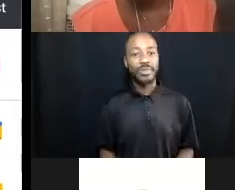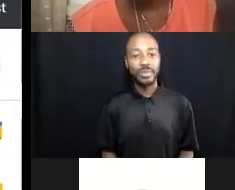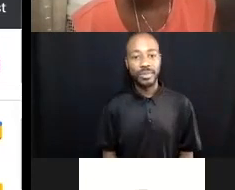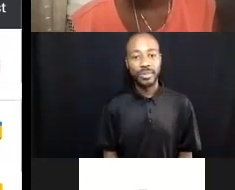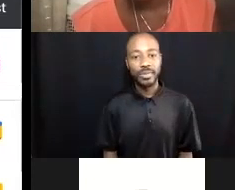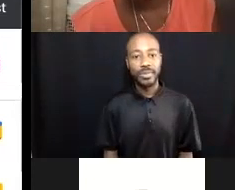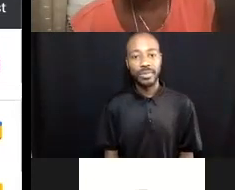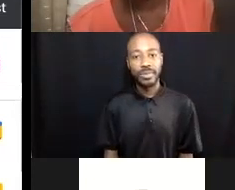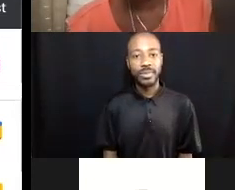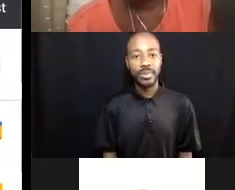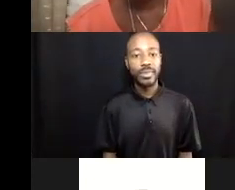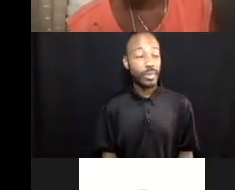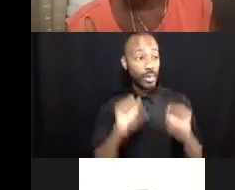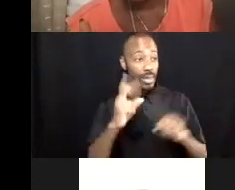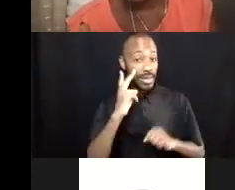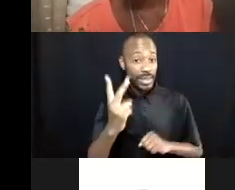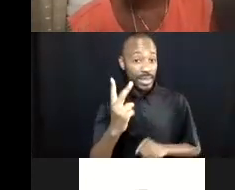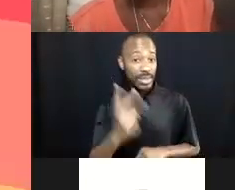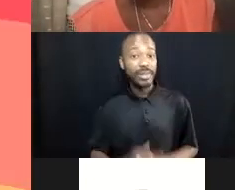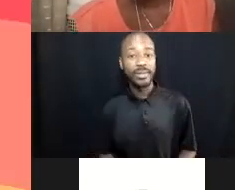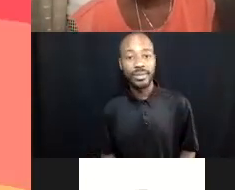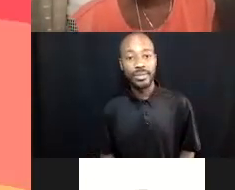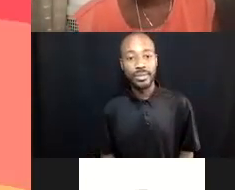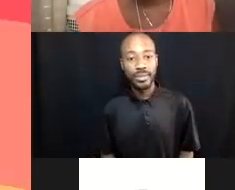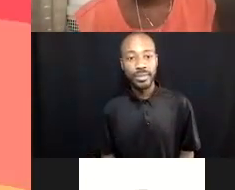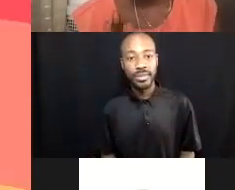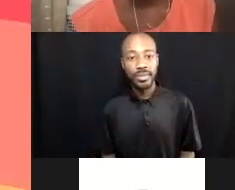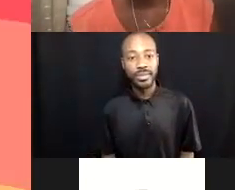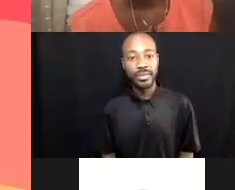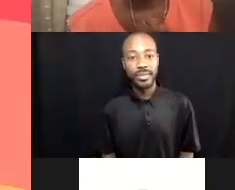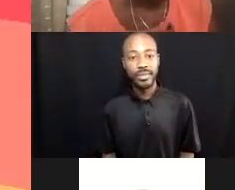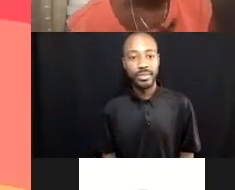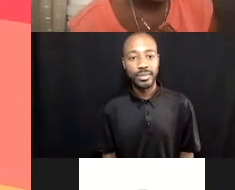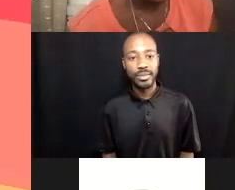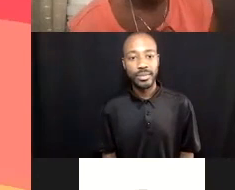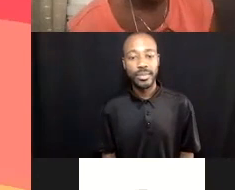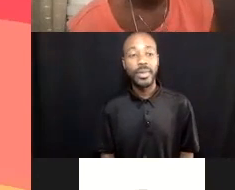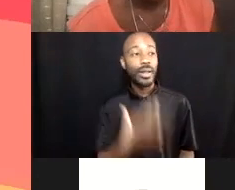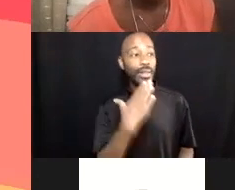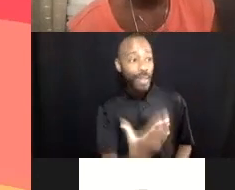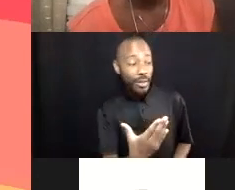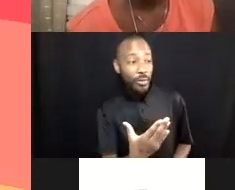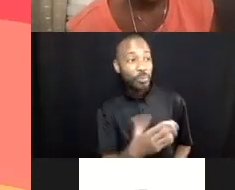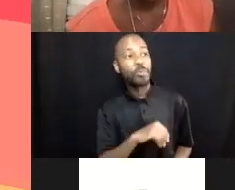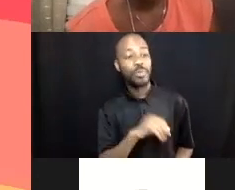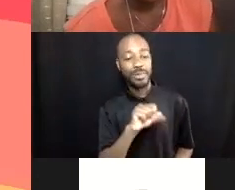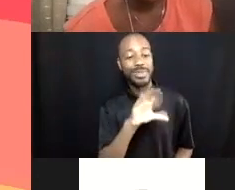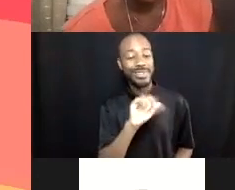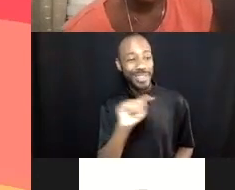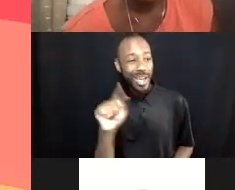Y'all can see it, right? Yes. Okay. Thank you, Scott, for